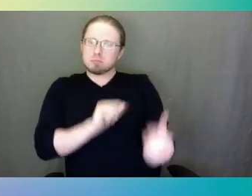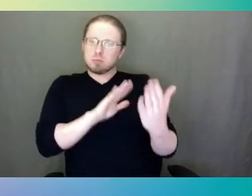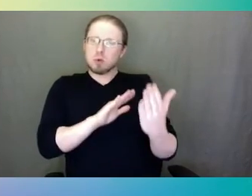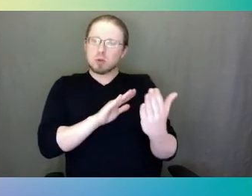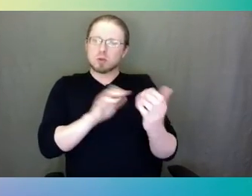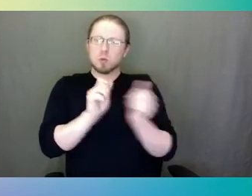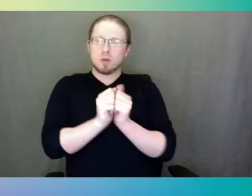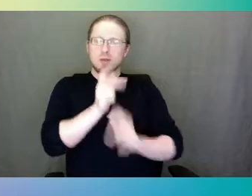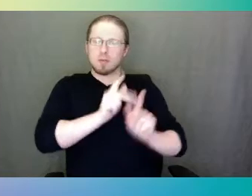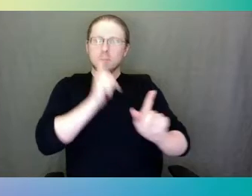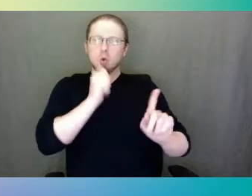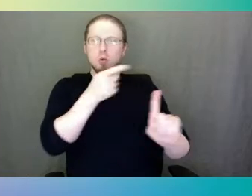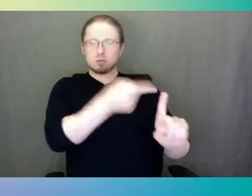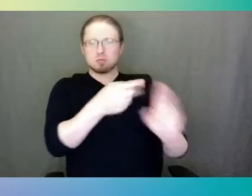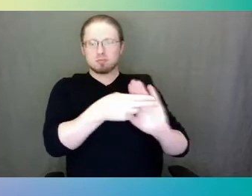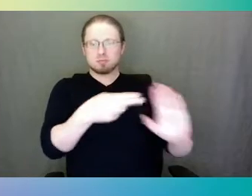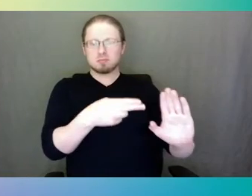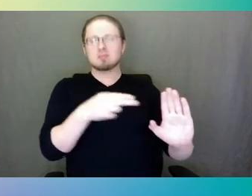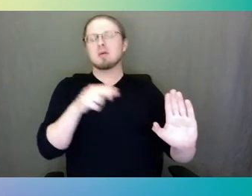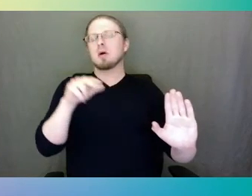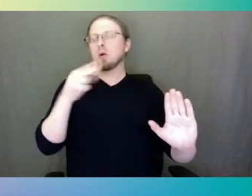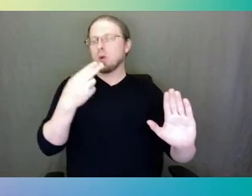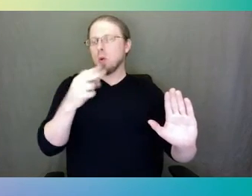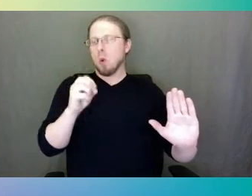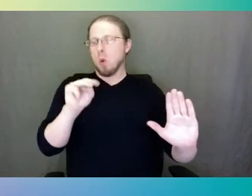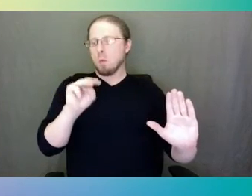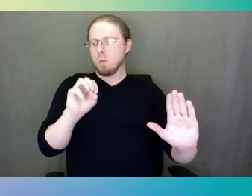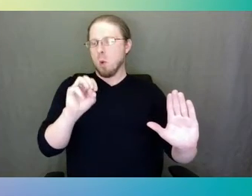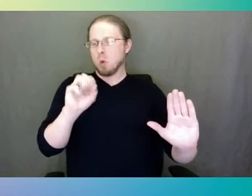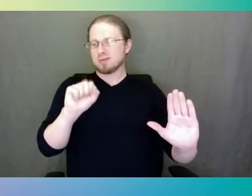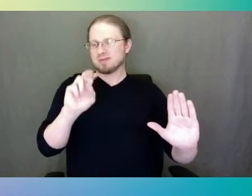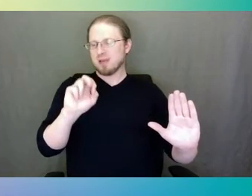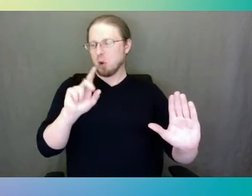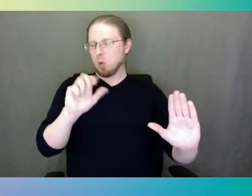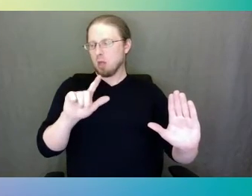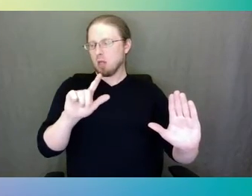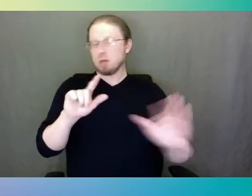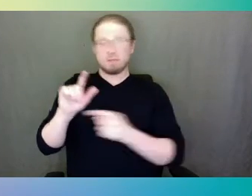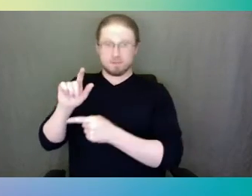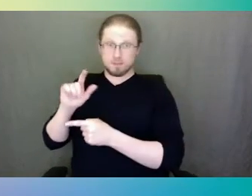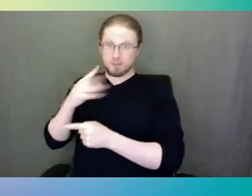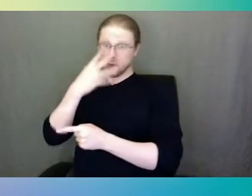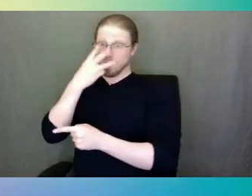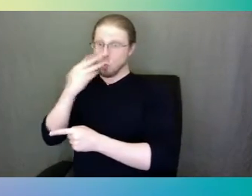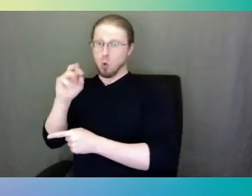identify as homosexuals? The Wolfenden Report hadn't come out yet.